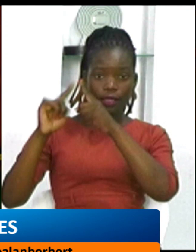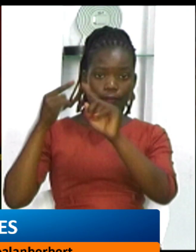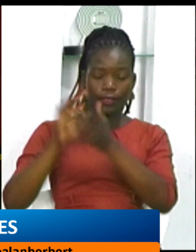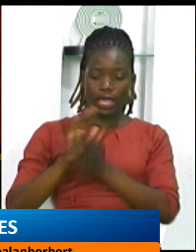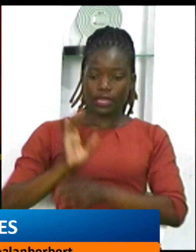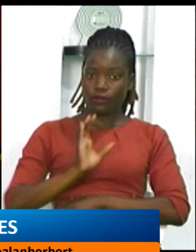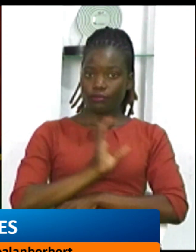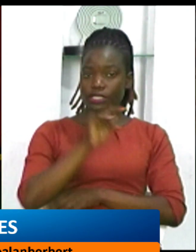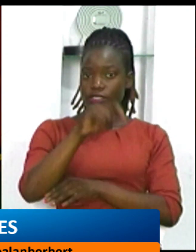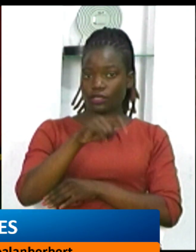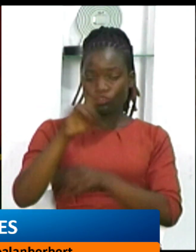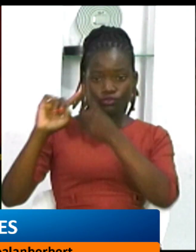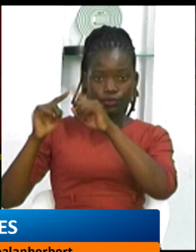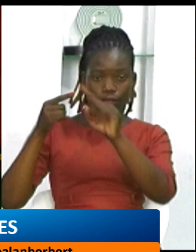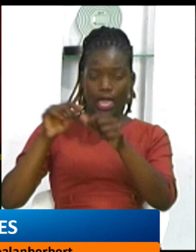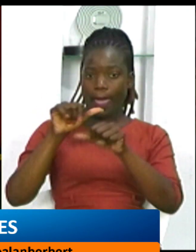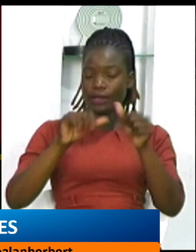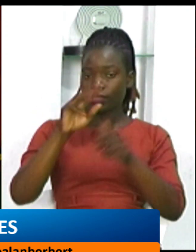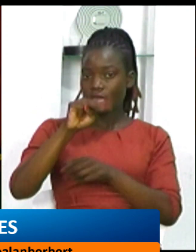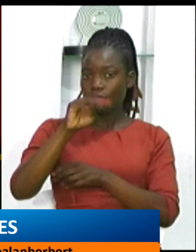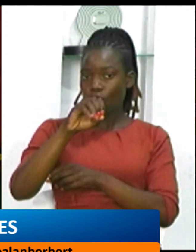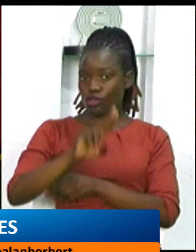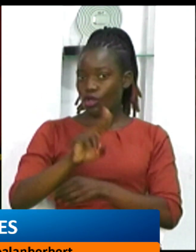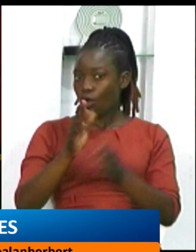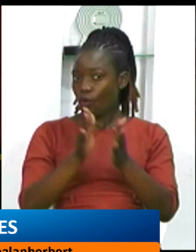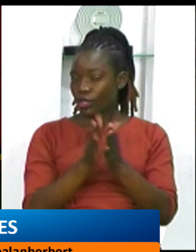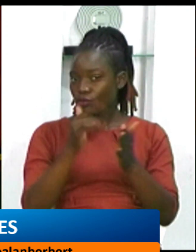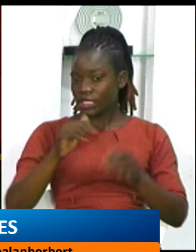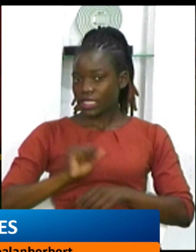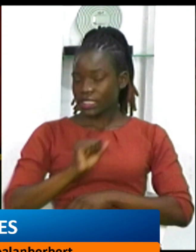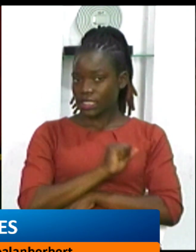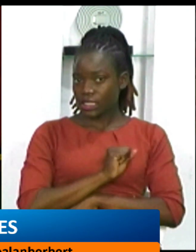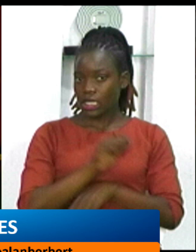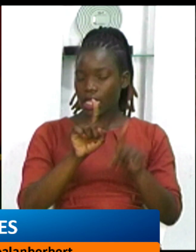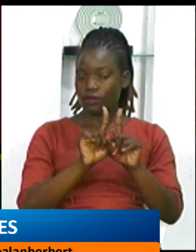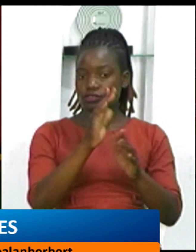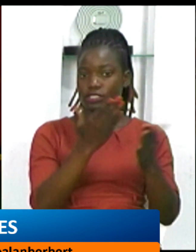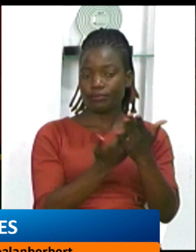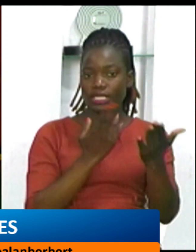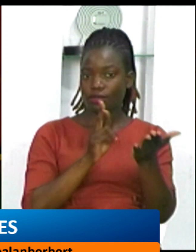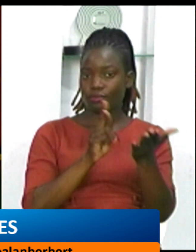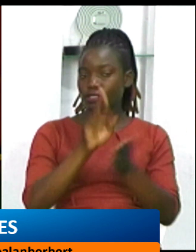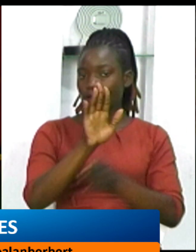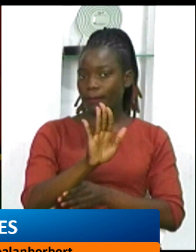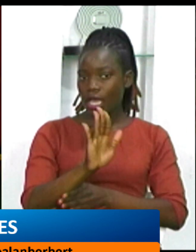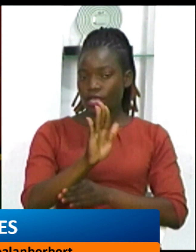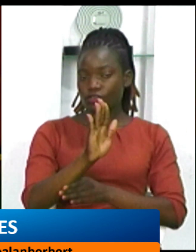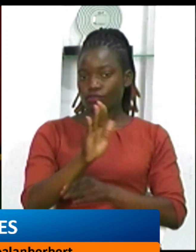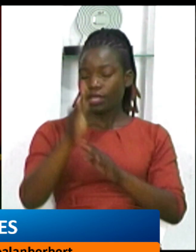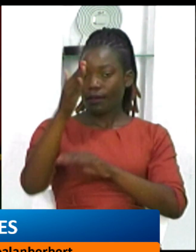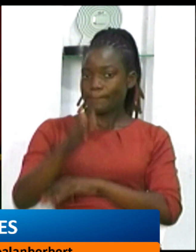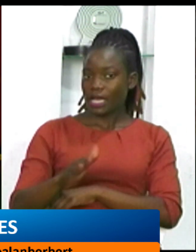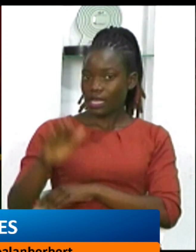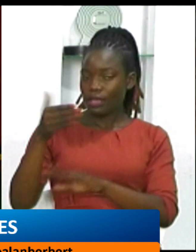to consider the memorandum jointly with the relevant committee of the Senate and submit its report to the Houses of Parliament on or